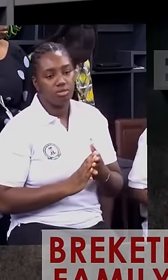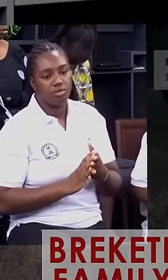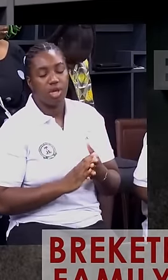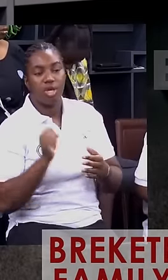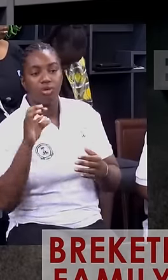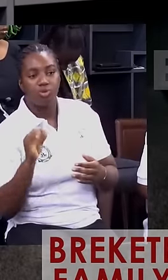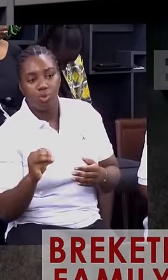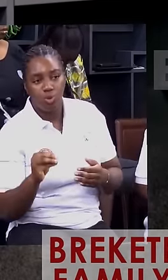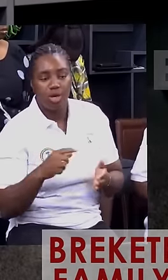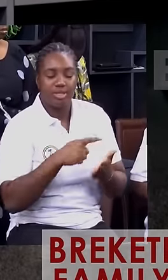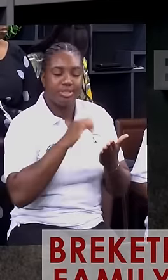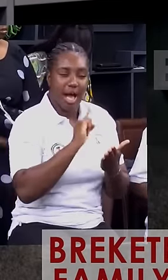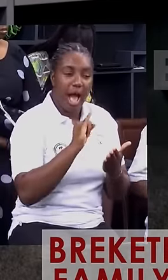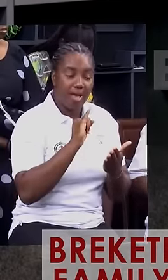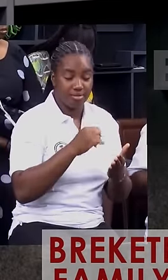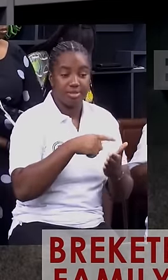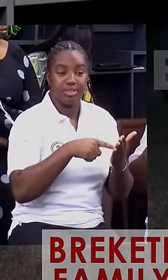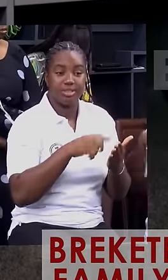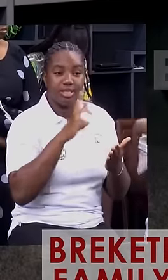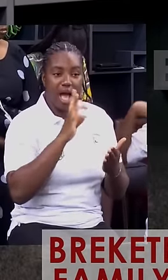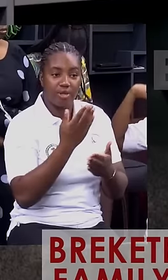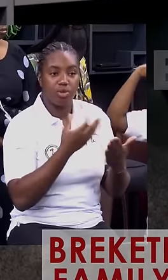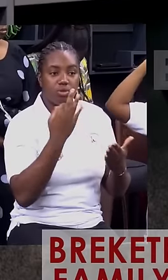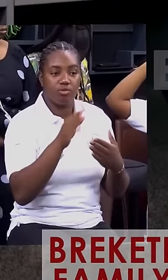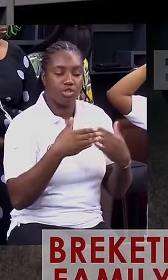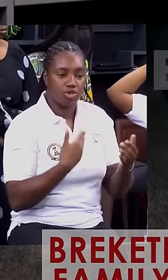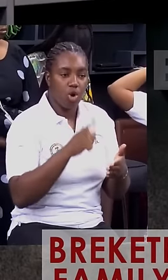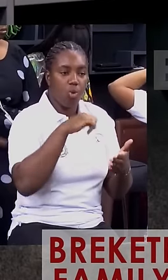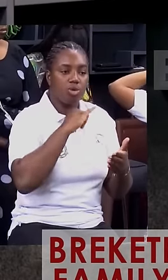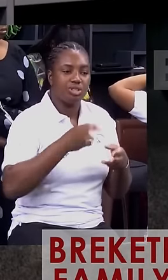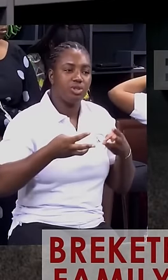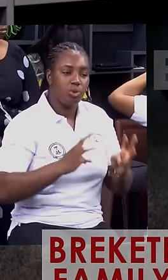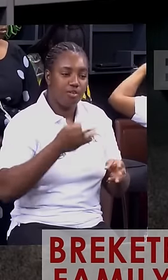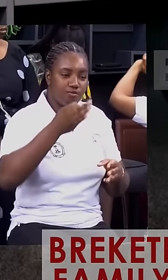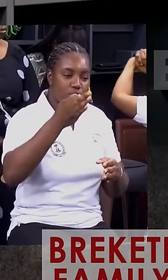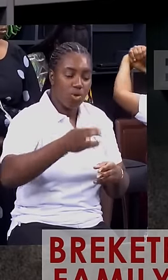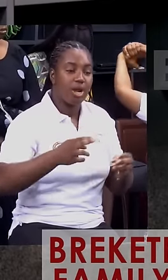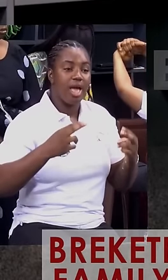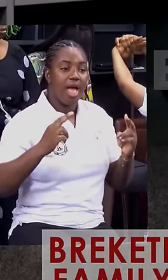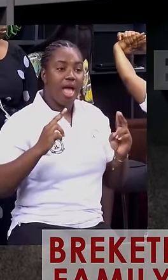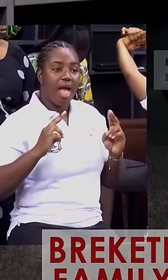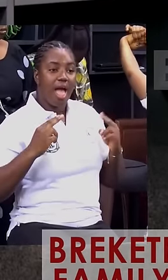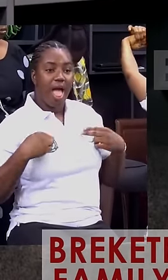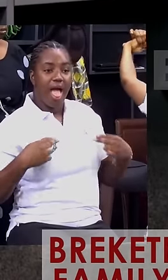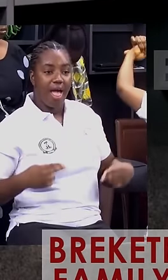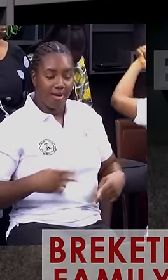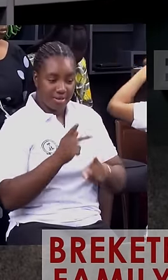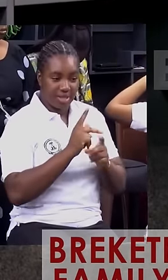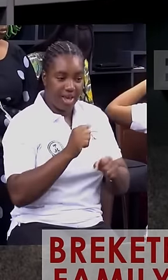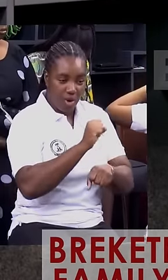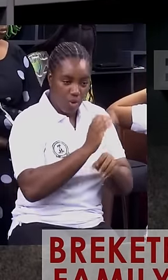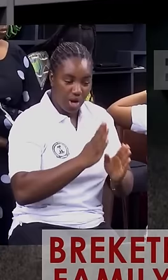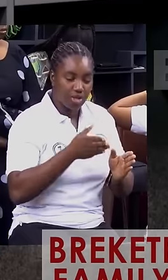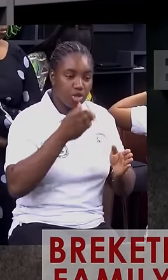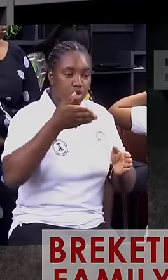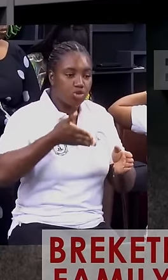So, these are some of the issues. What's the way forward? Healthcare workers need to educate the public on the causes and